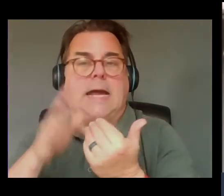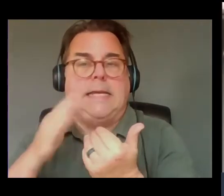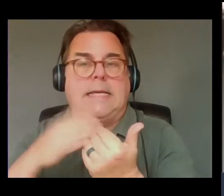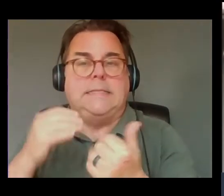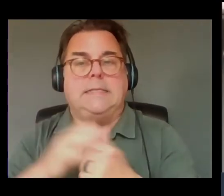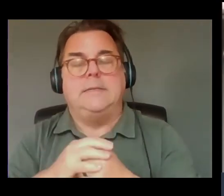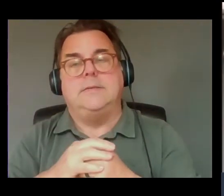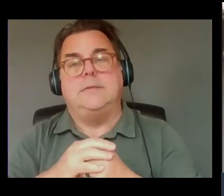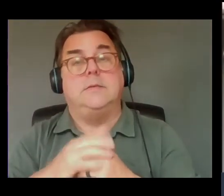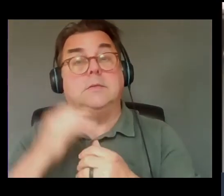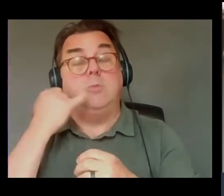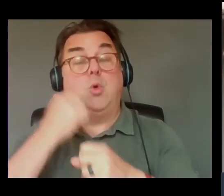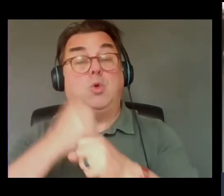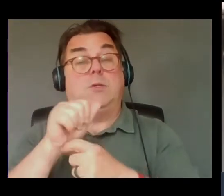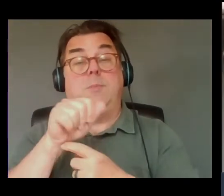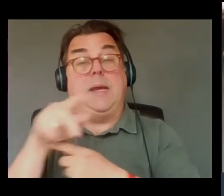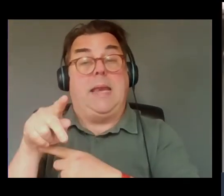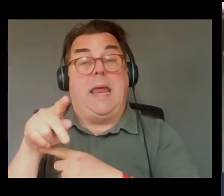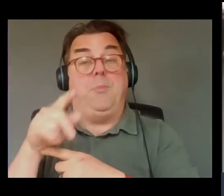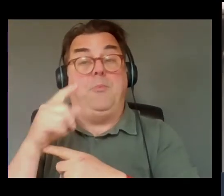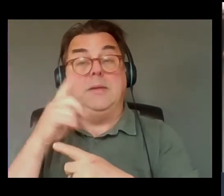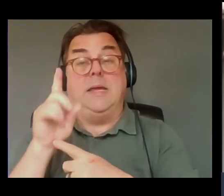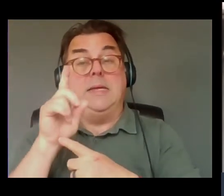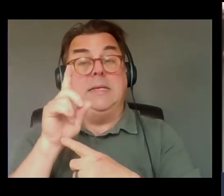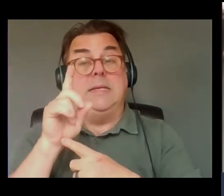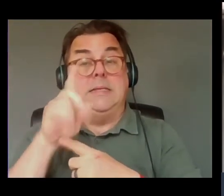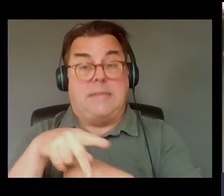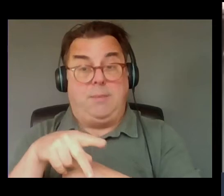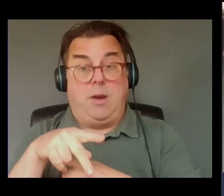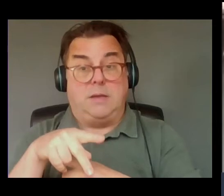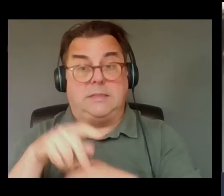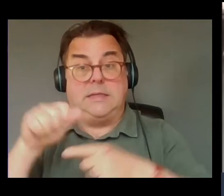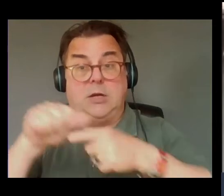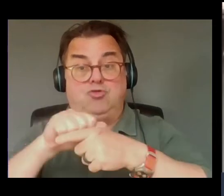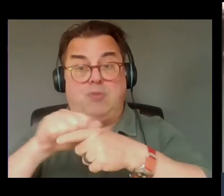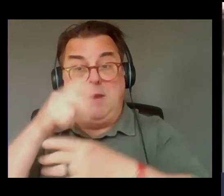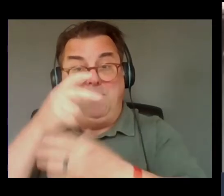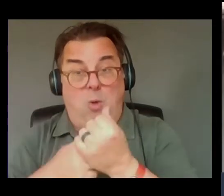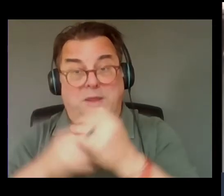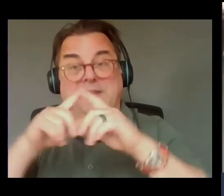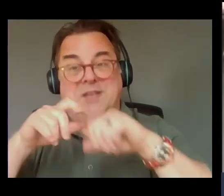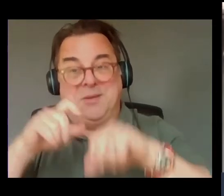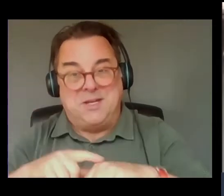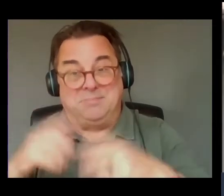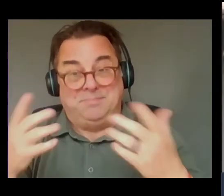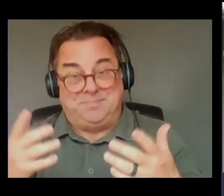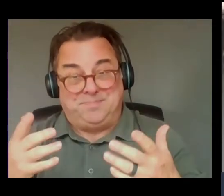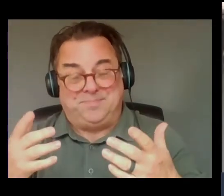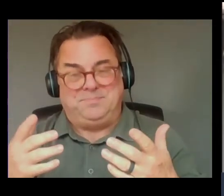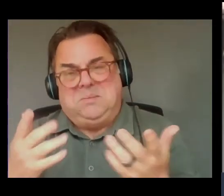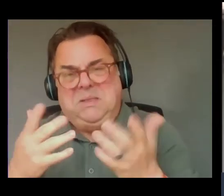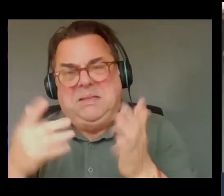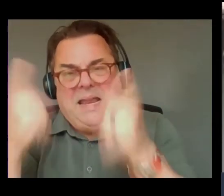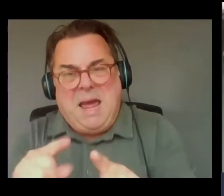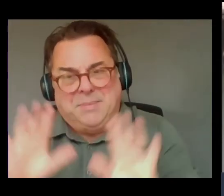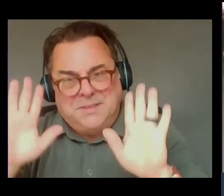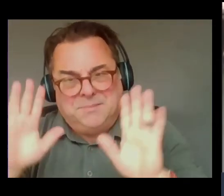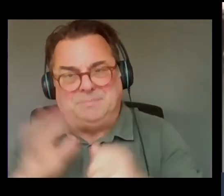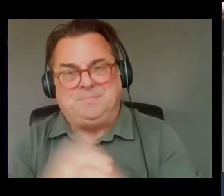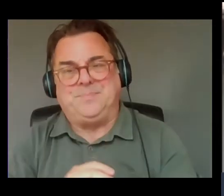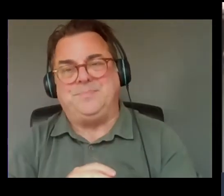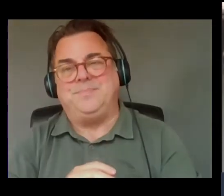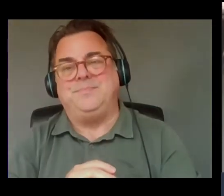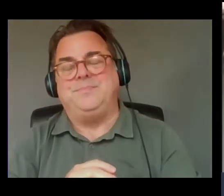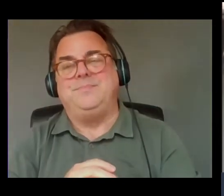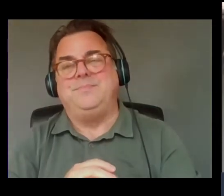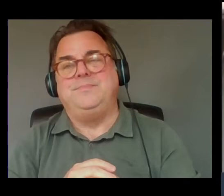build an application that does data processing and training together, right? And that's not that uncommon. Then you start to